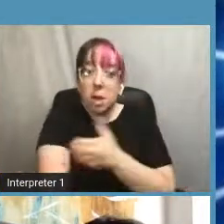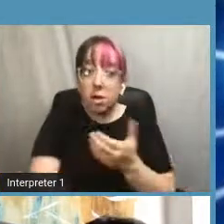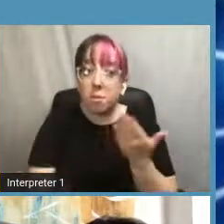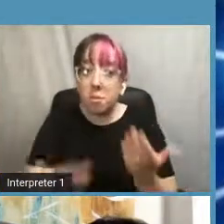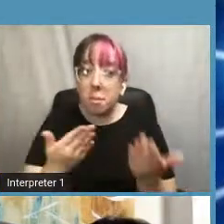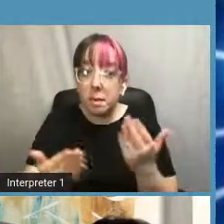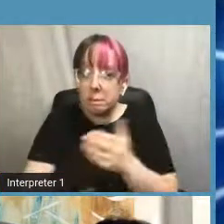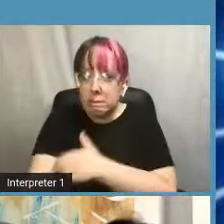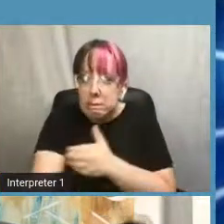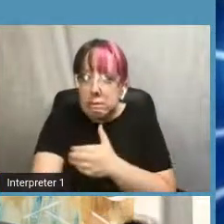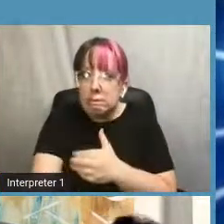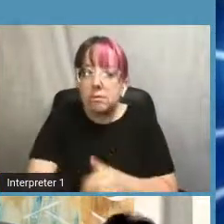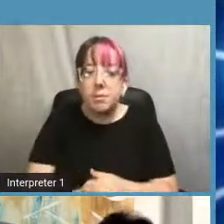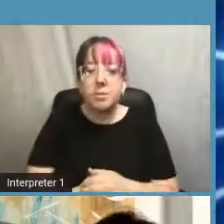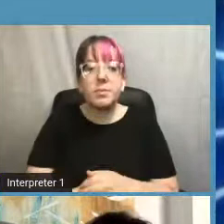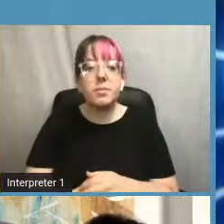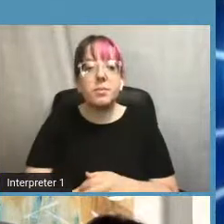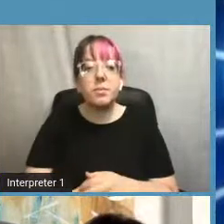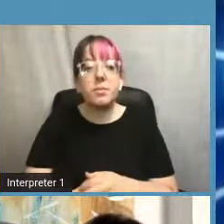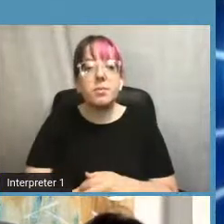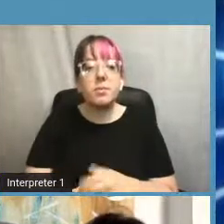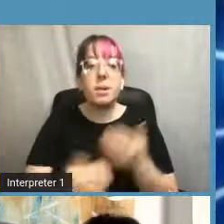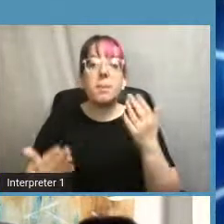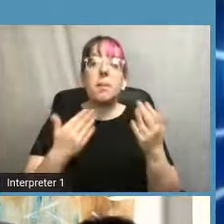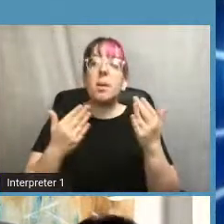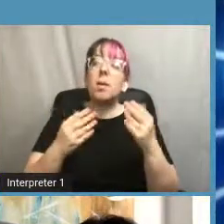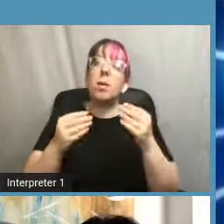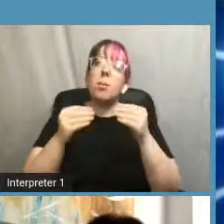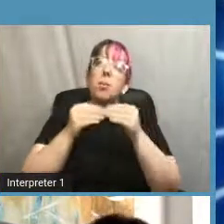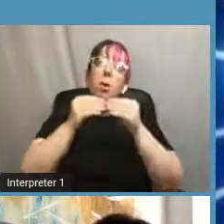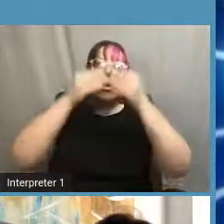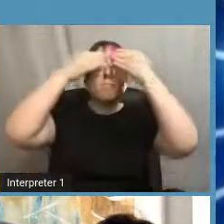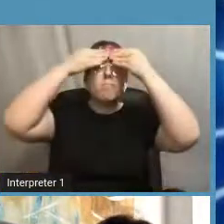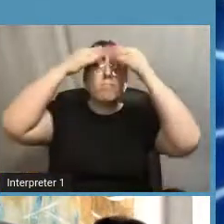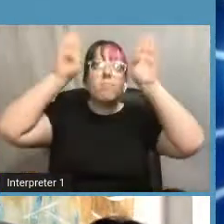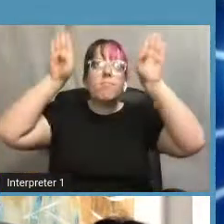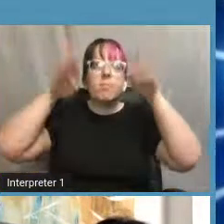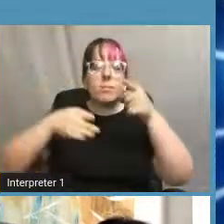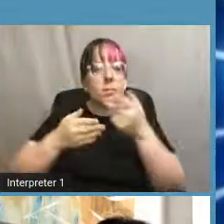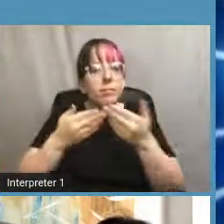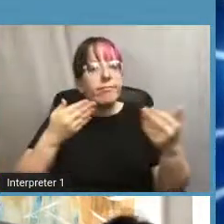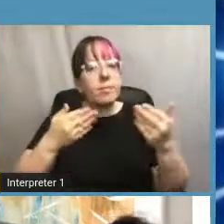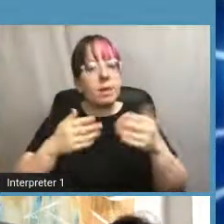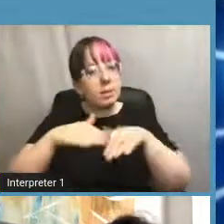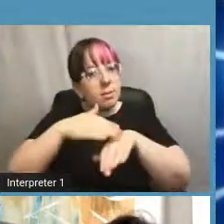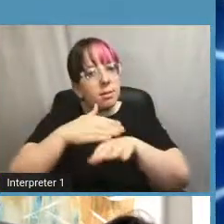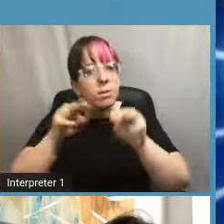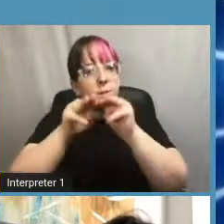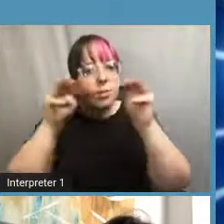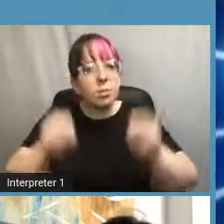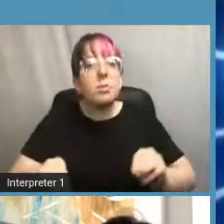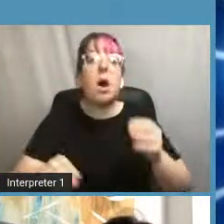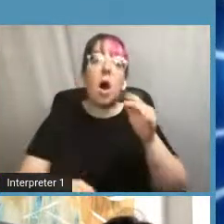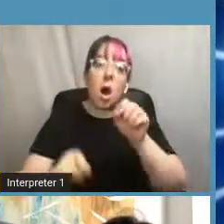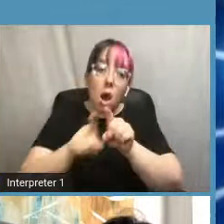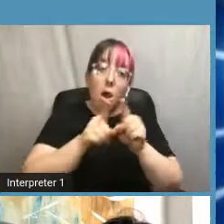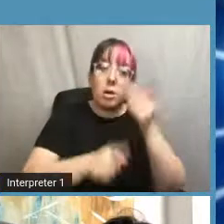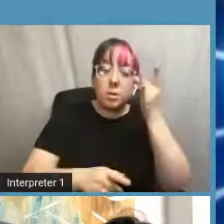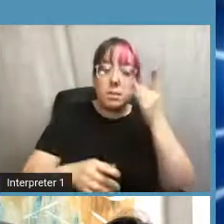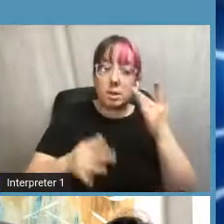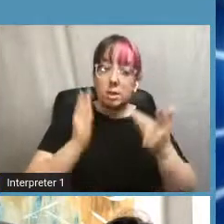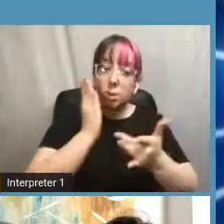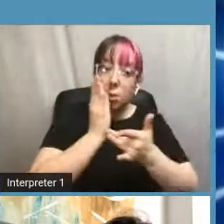way, people can maybe be more open to things. It's also because it's a website, it becomes